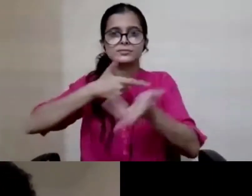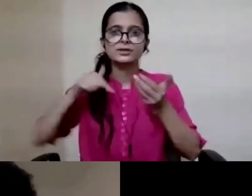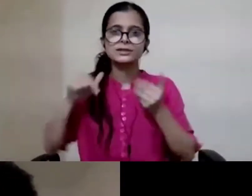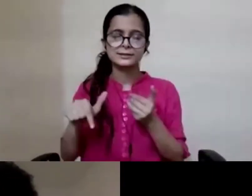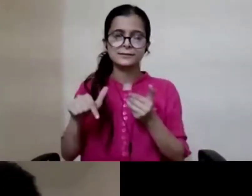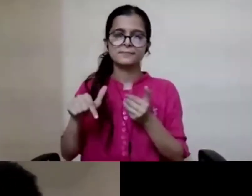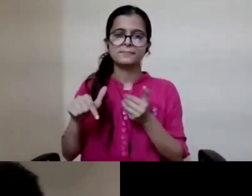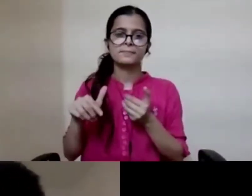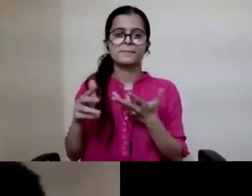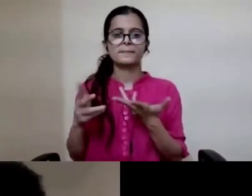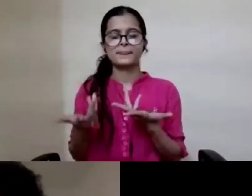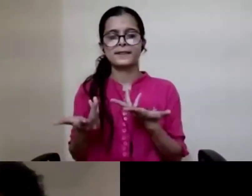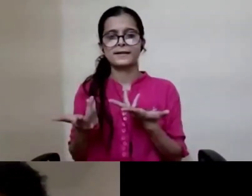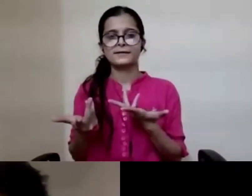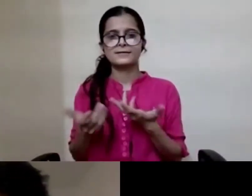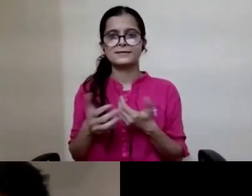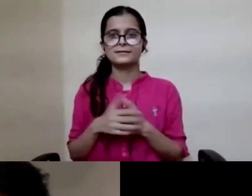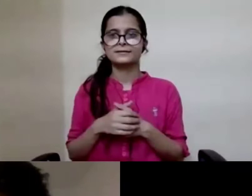by